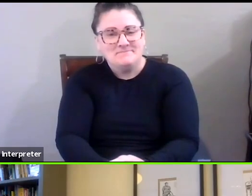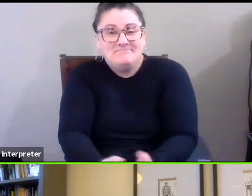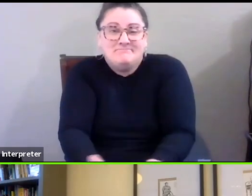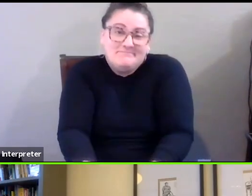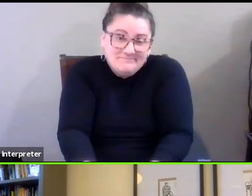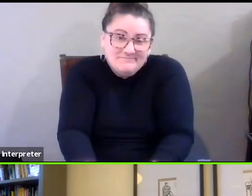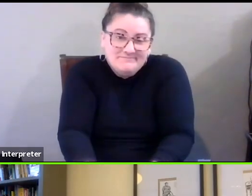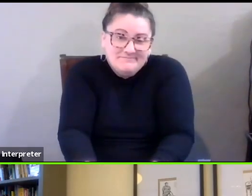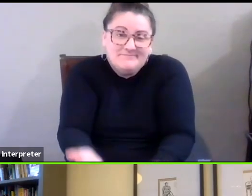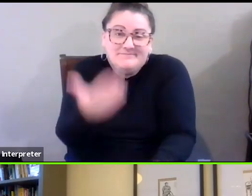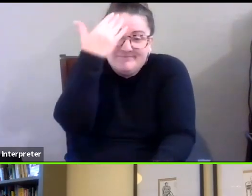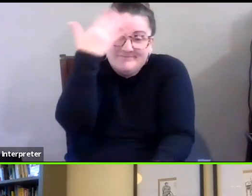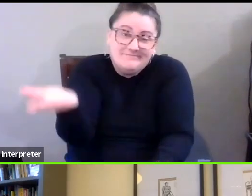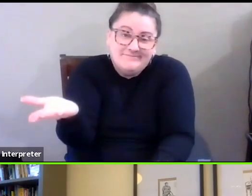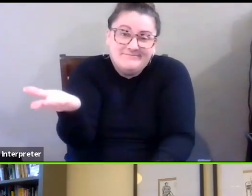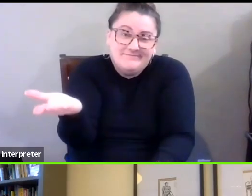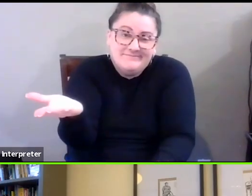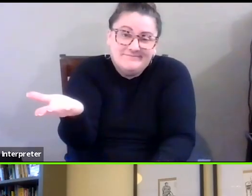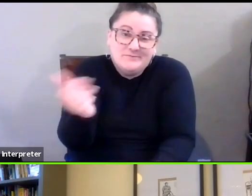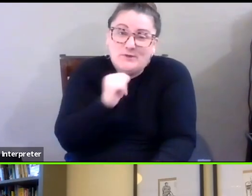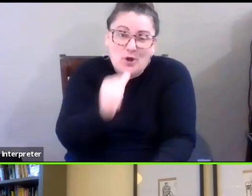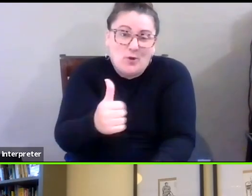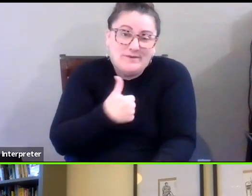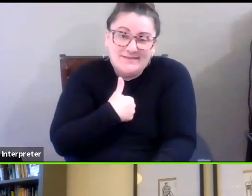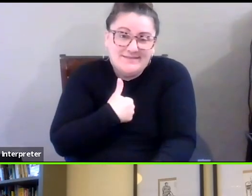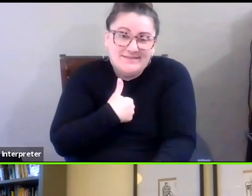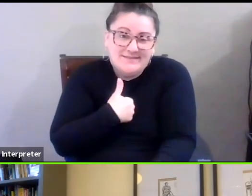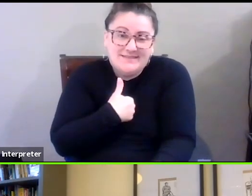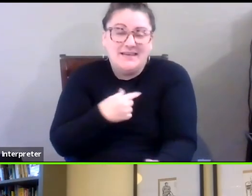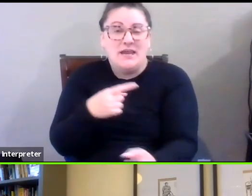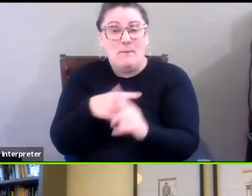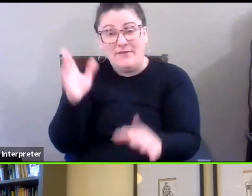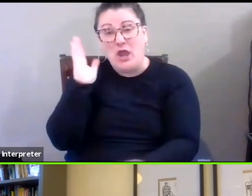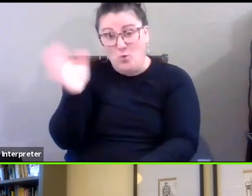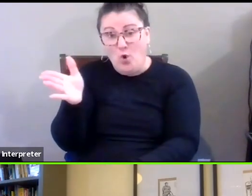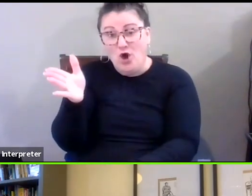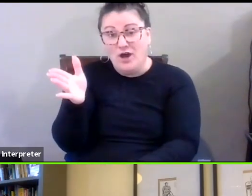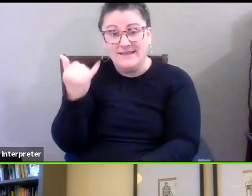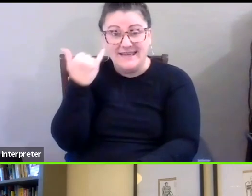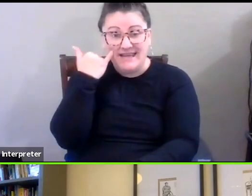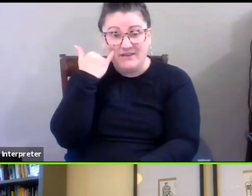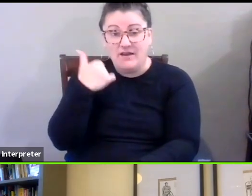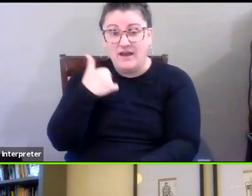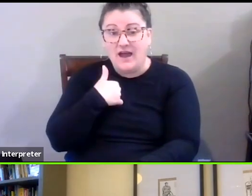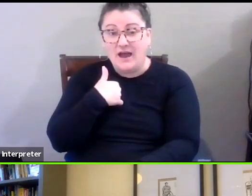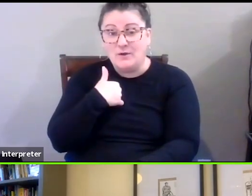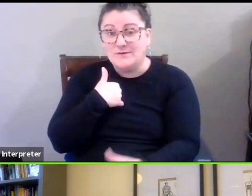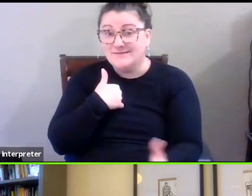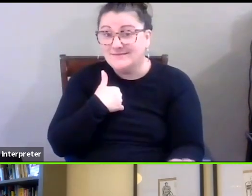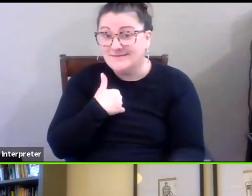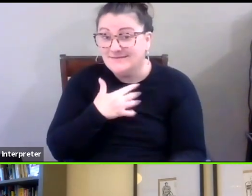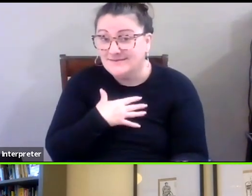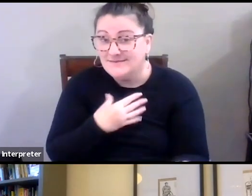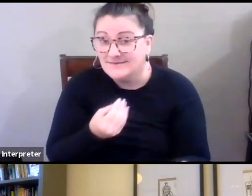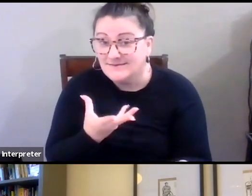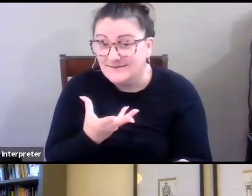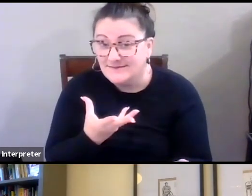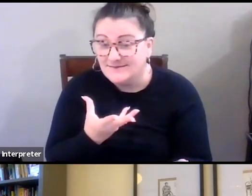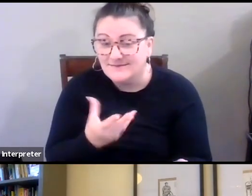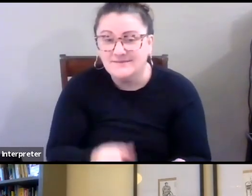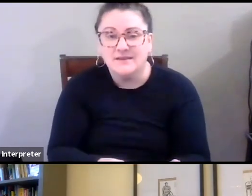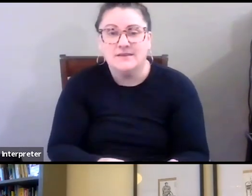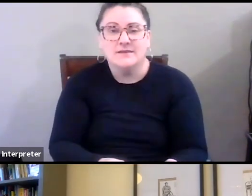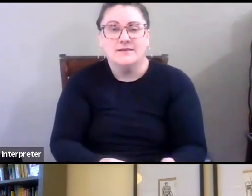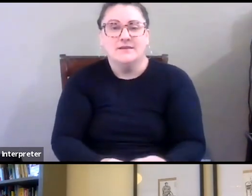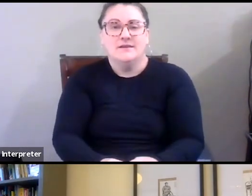because we don't, yep. You know? But they mm-hmm. would if I was not me. Yeah. Right, or they would